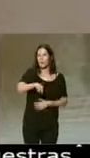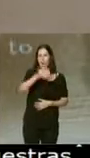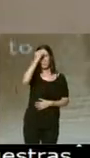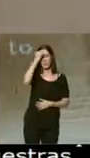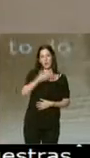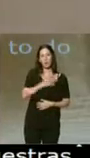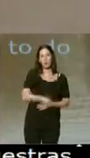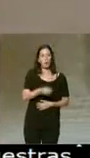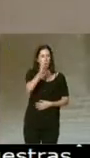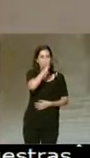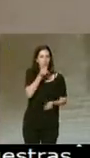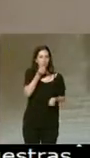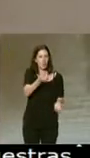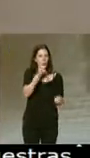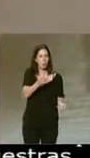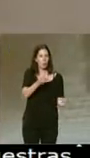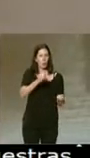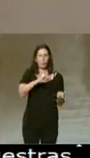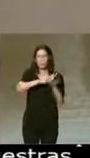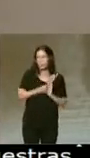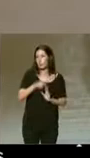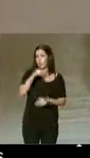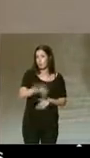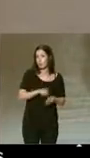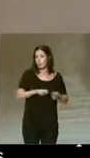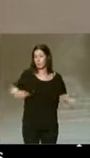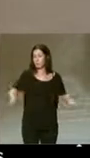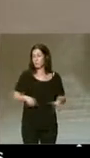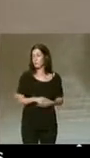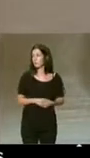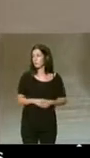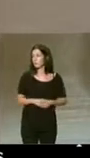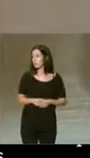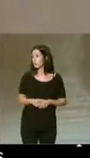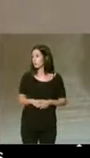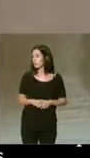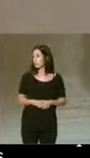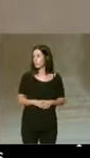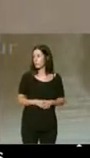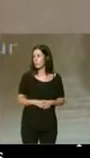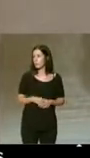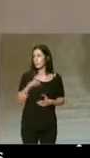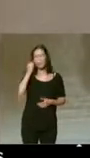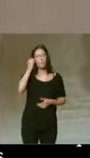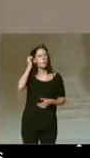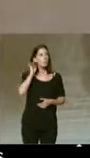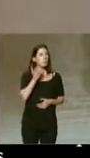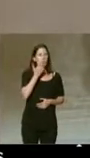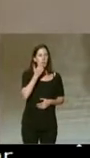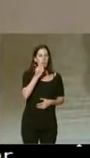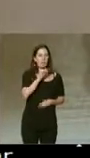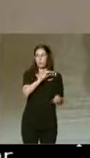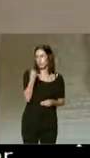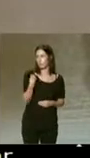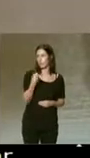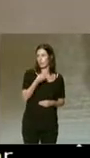the panel, so that we can give you our opinion or try to solve your concerns from the stage. So if someone has